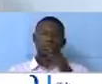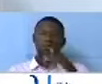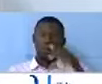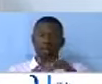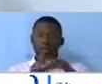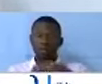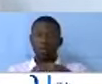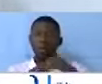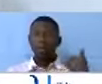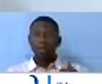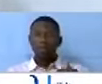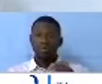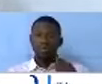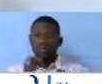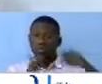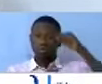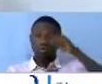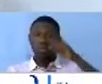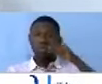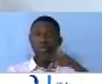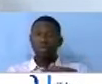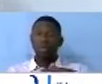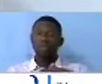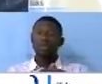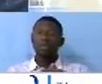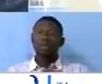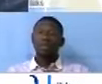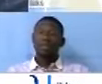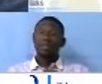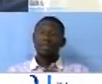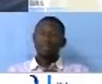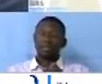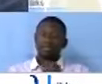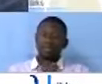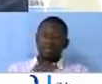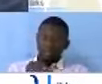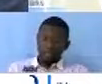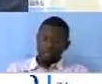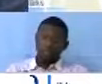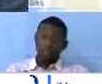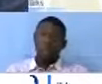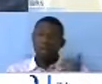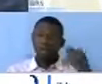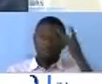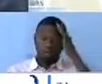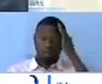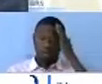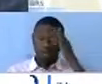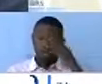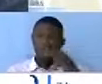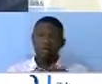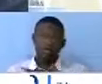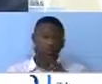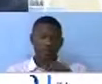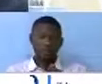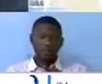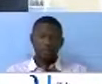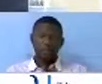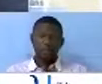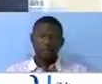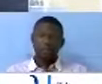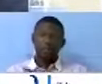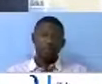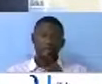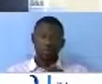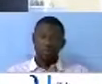You were among those senior officers that detained suspects at Holgam unlawfully. Bokon nga ci kilifa